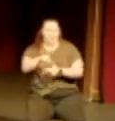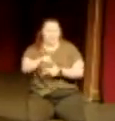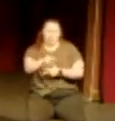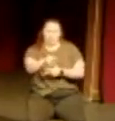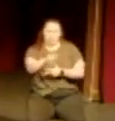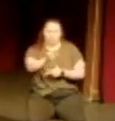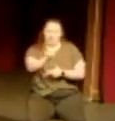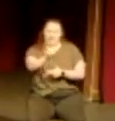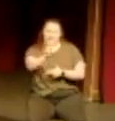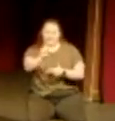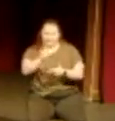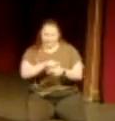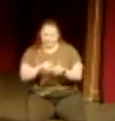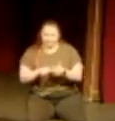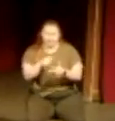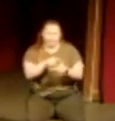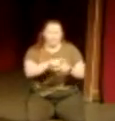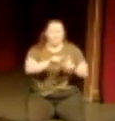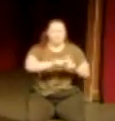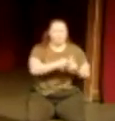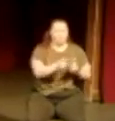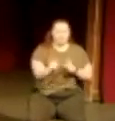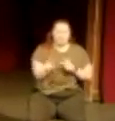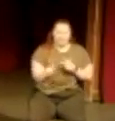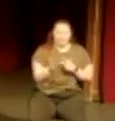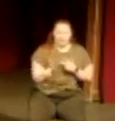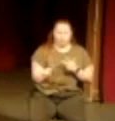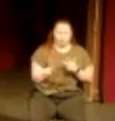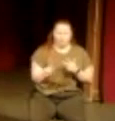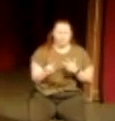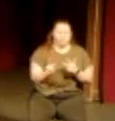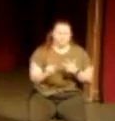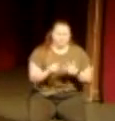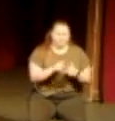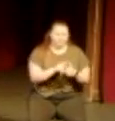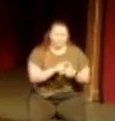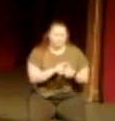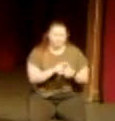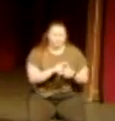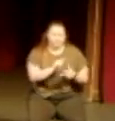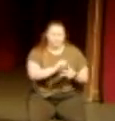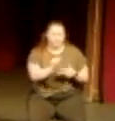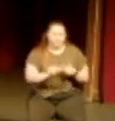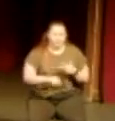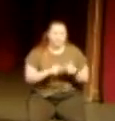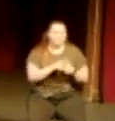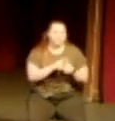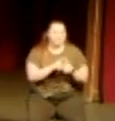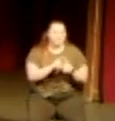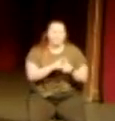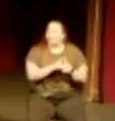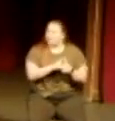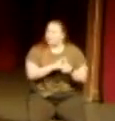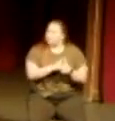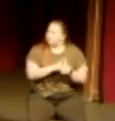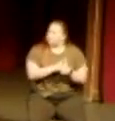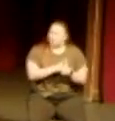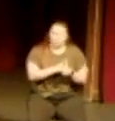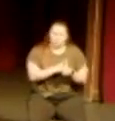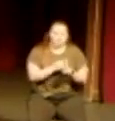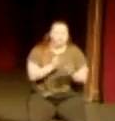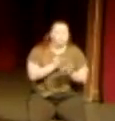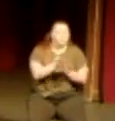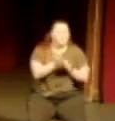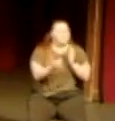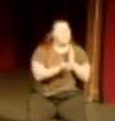with our Tulare campus. It's finally time to do our phase two, our career technical education